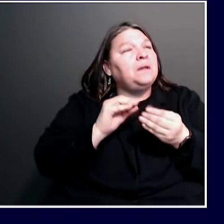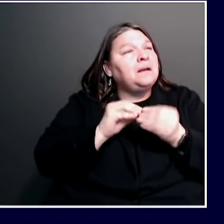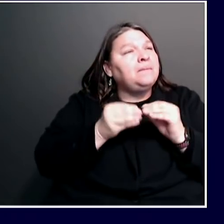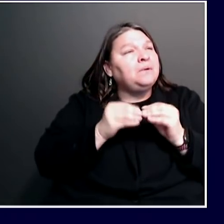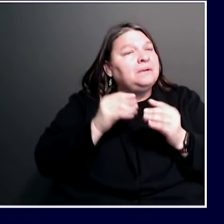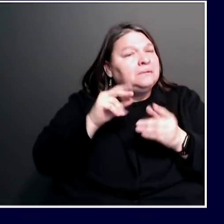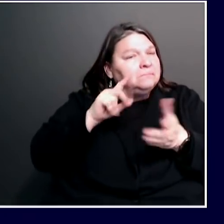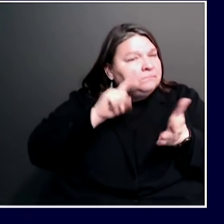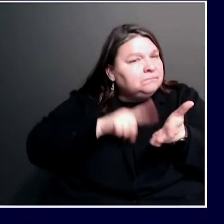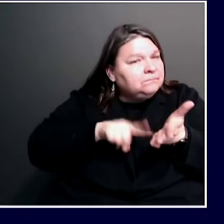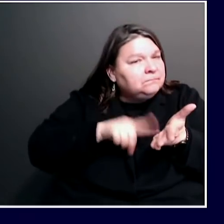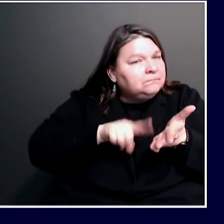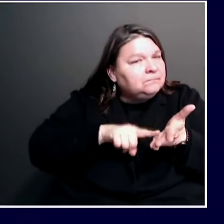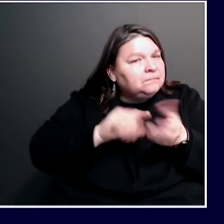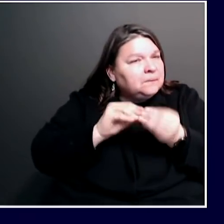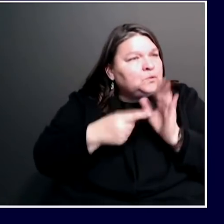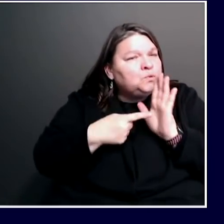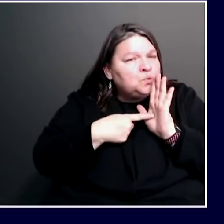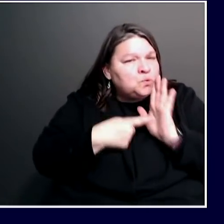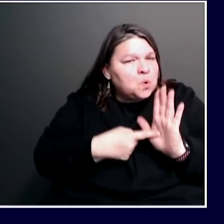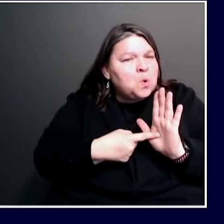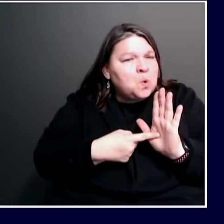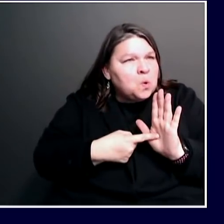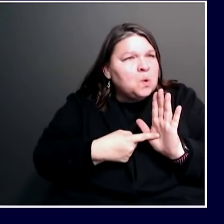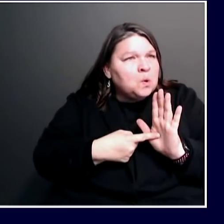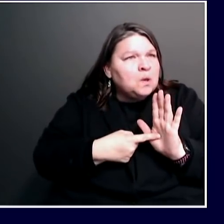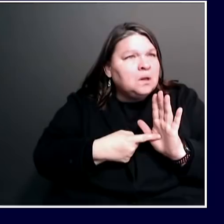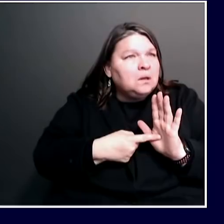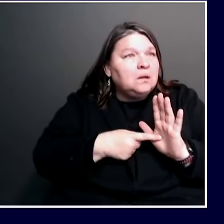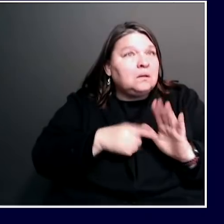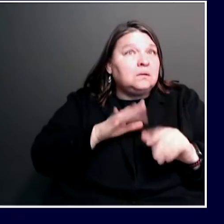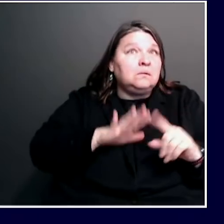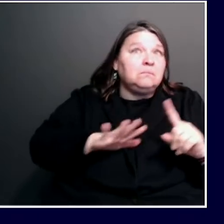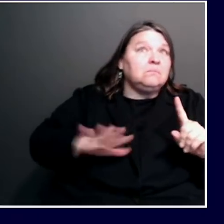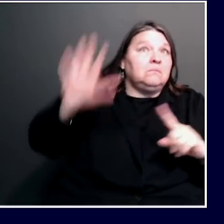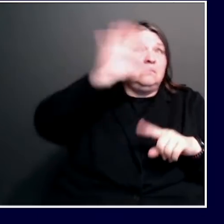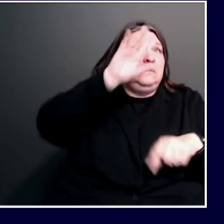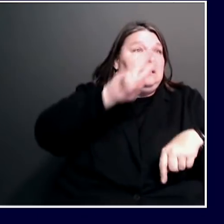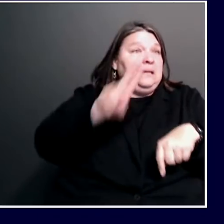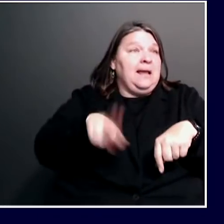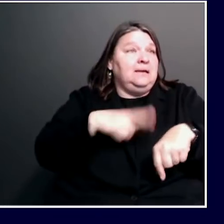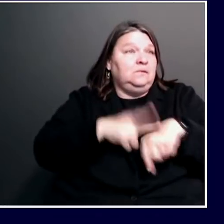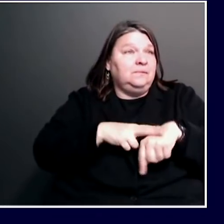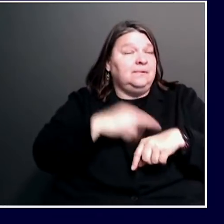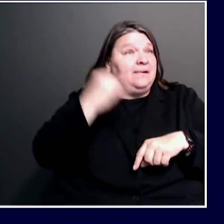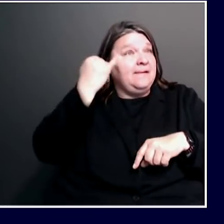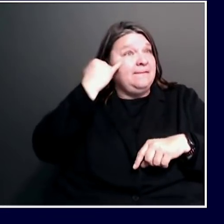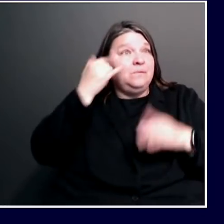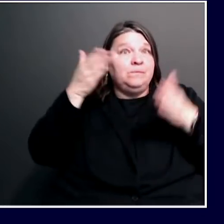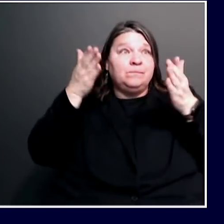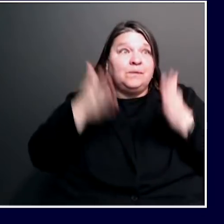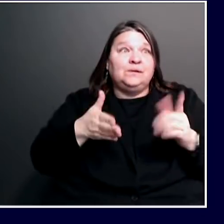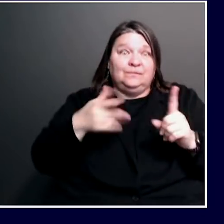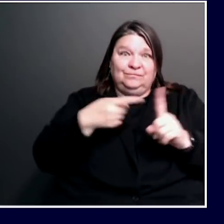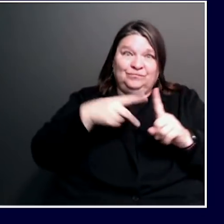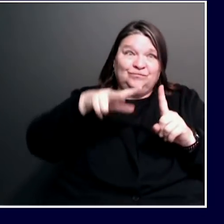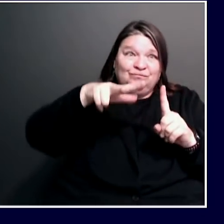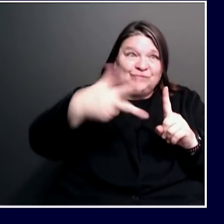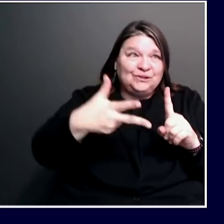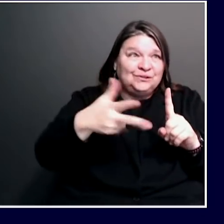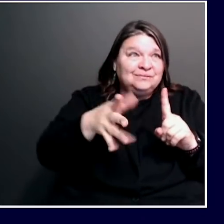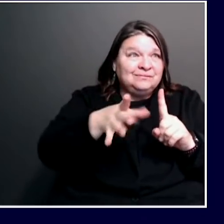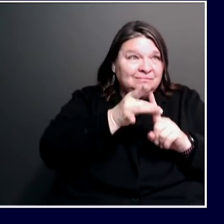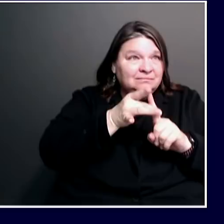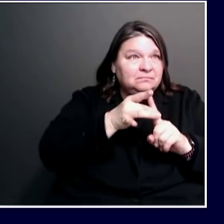US CDC. Nationally speaking, when someone gets their booster, particularly of the Pfizer or the